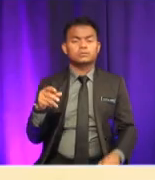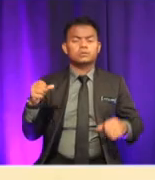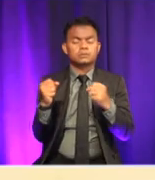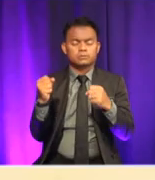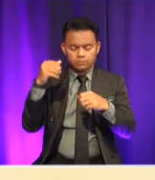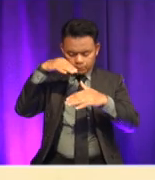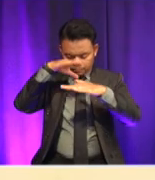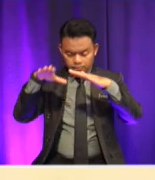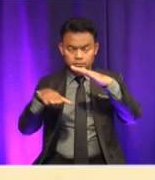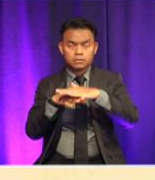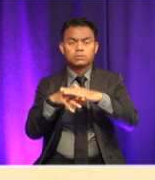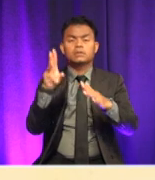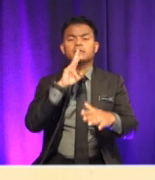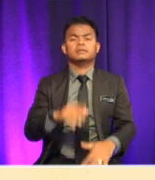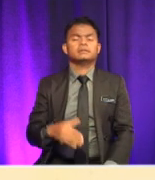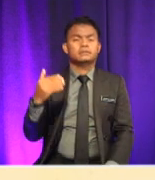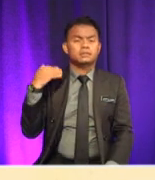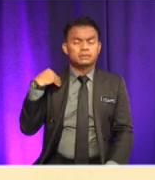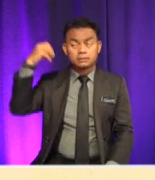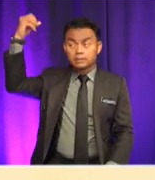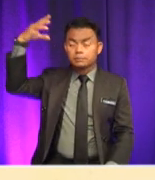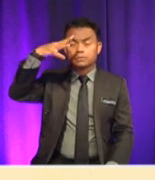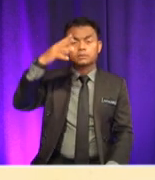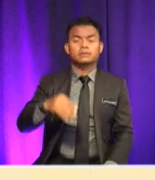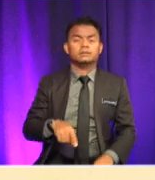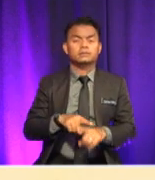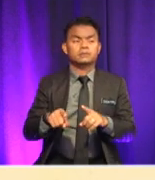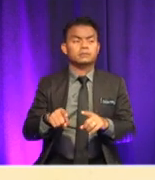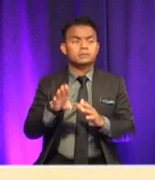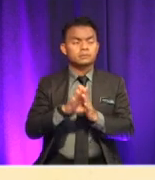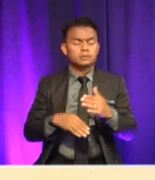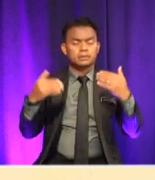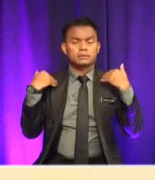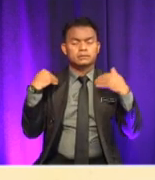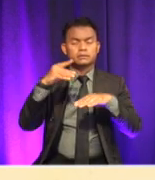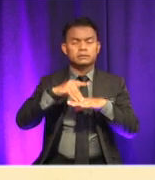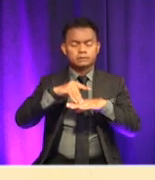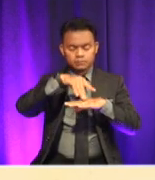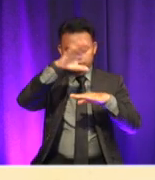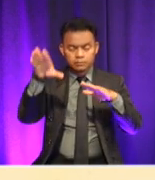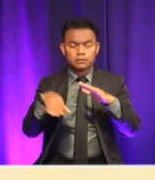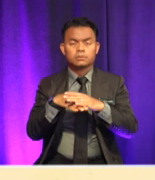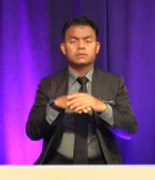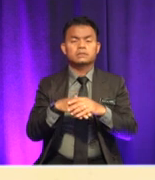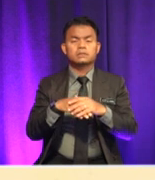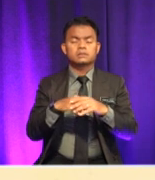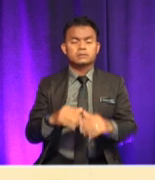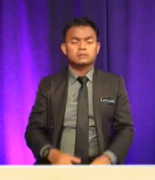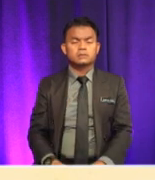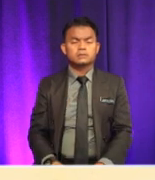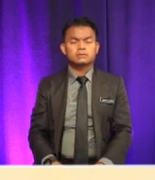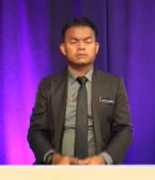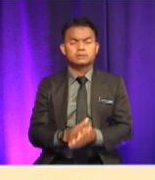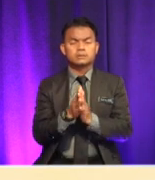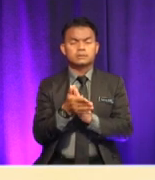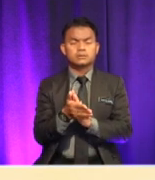sea. Overhead spotlights beamed down on her from all sides so brightly that she could barely make